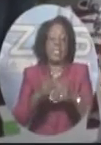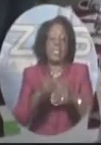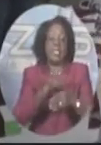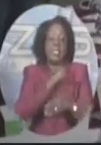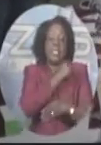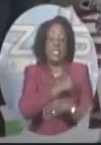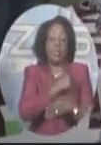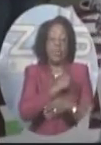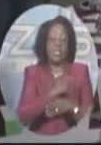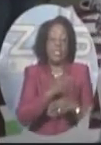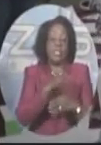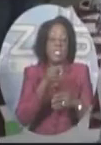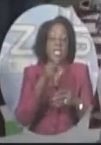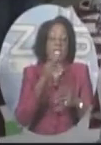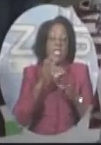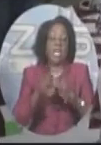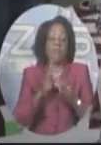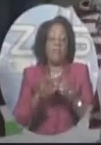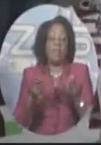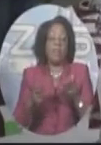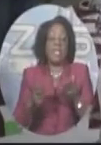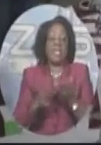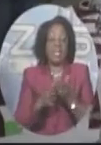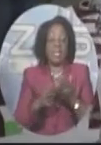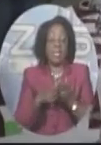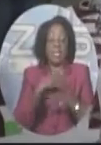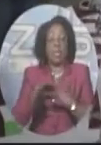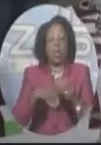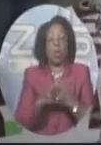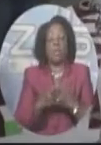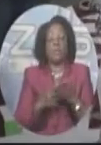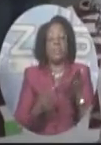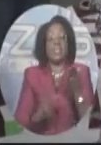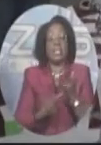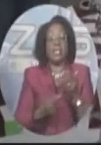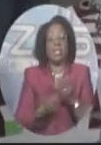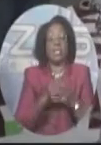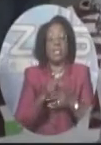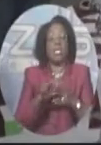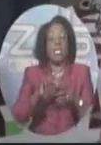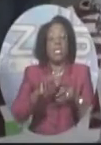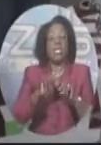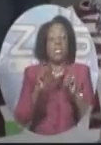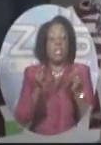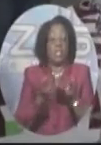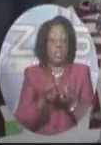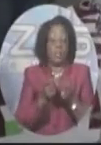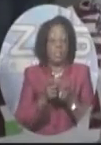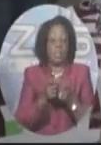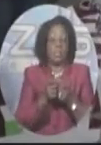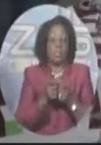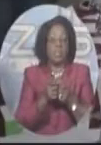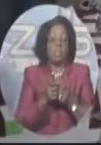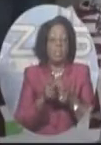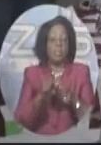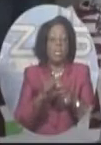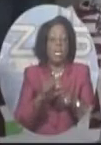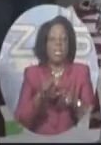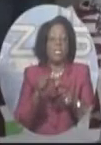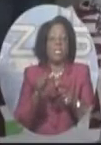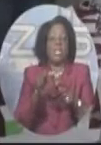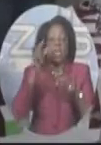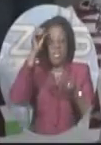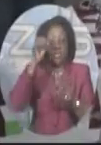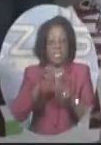can be sound very technical in a lot of technical terms, but it's really about the decisions that we make every day, consciously, unconsciously. So we'll be talking